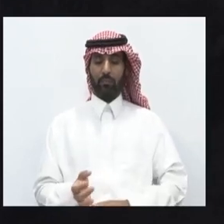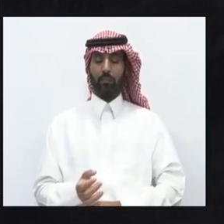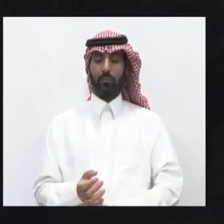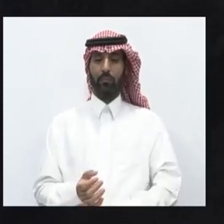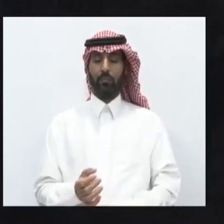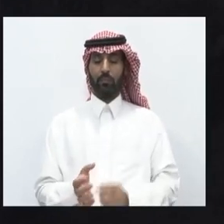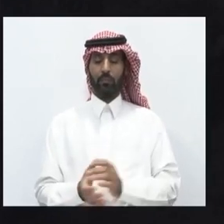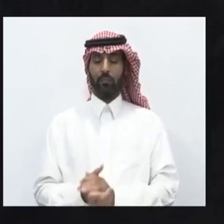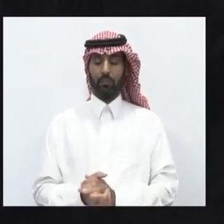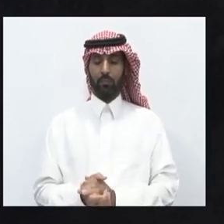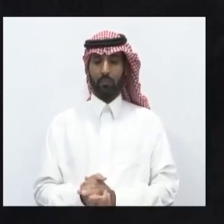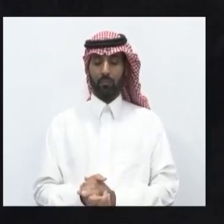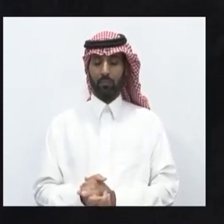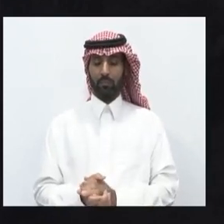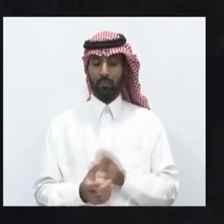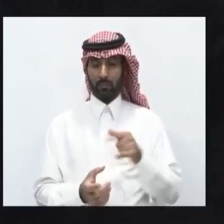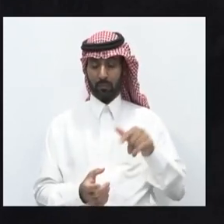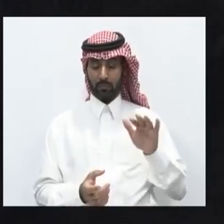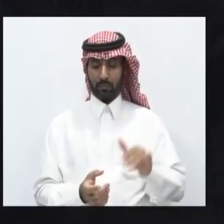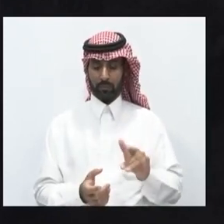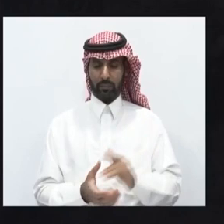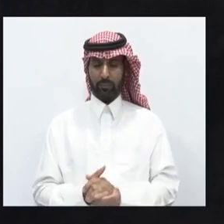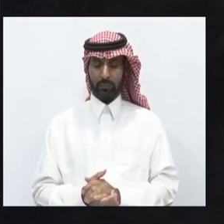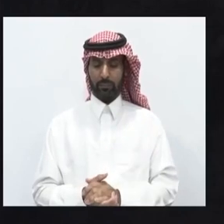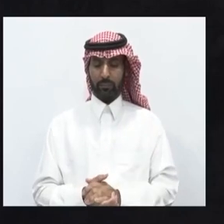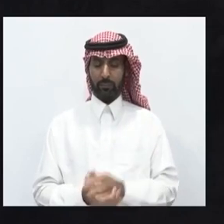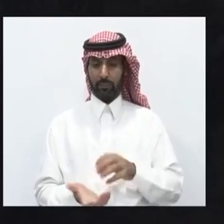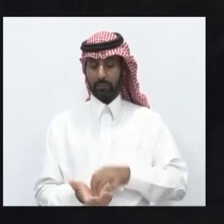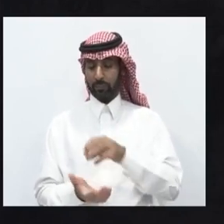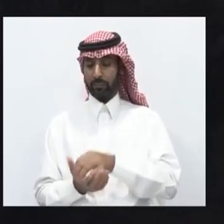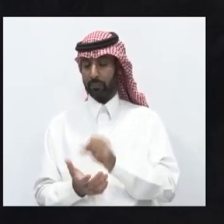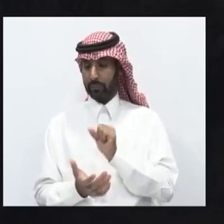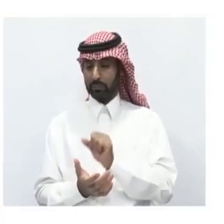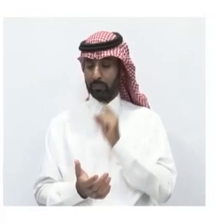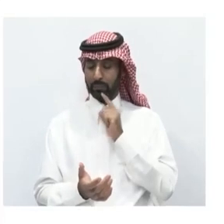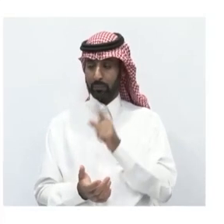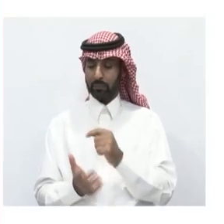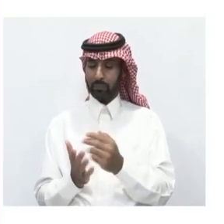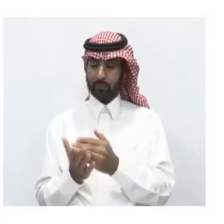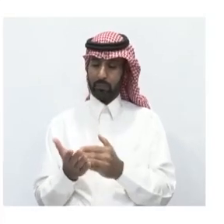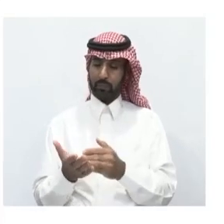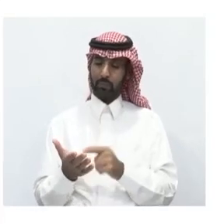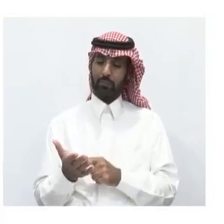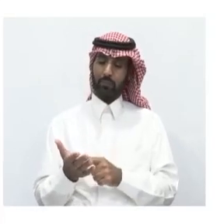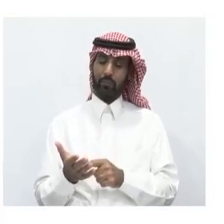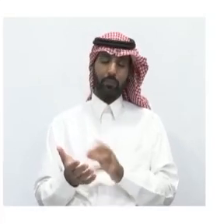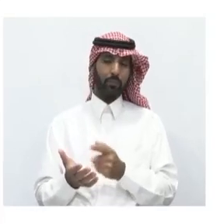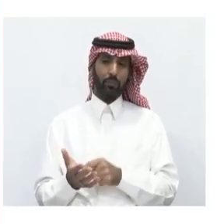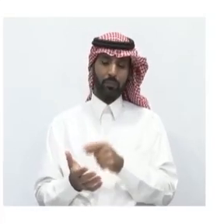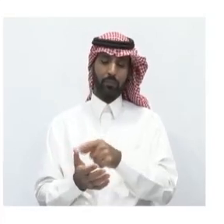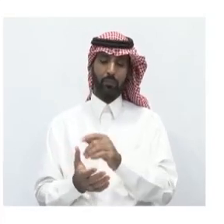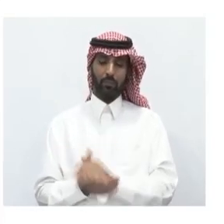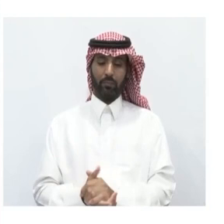again, the passenger was in the wrong seat to begin with. He moves to his assigned seat, which is the one that